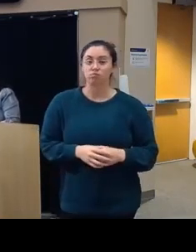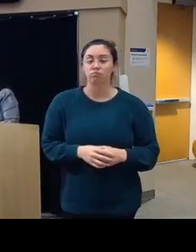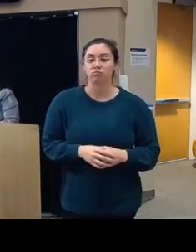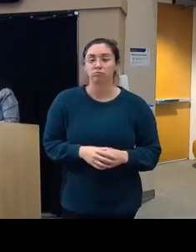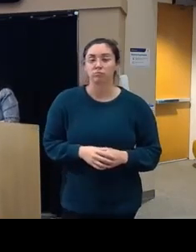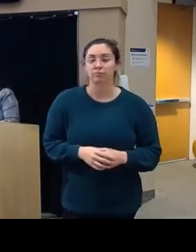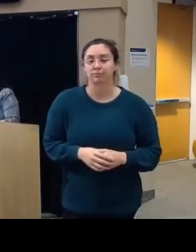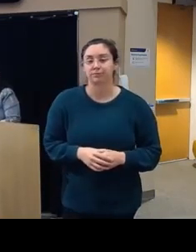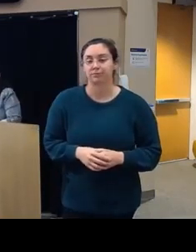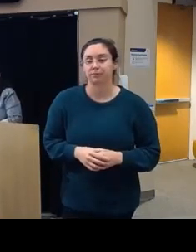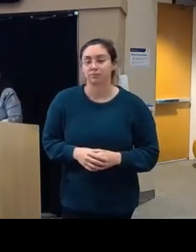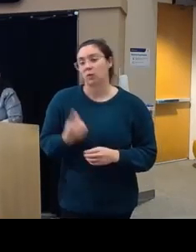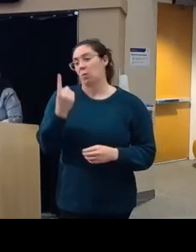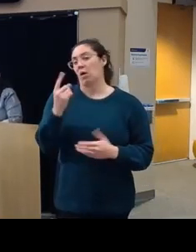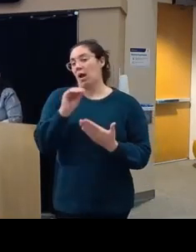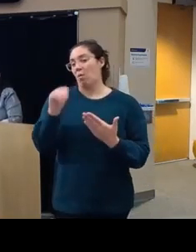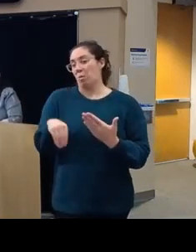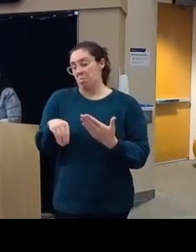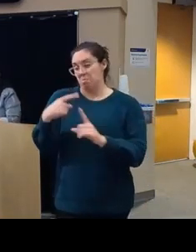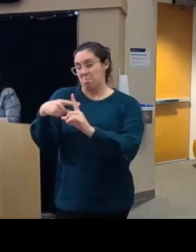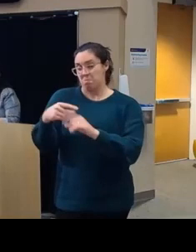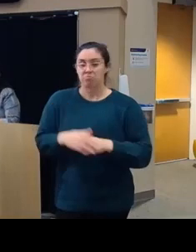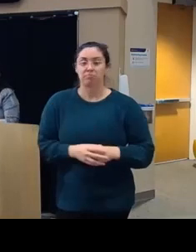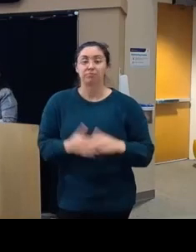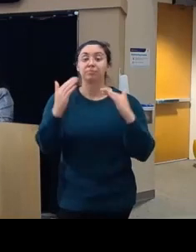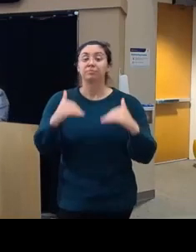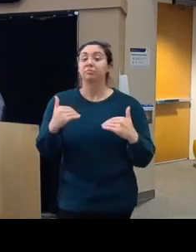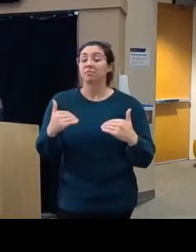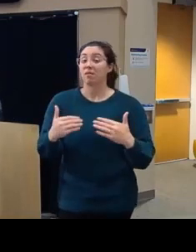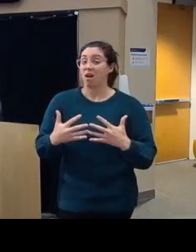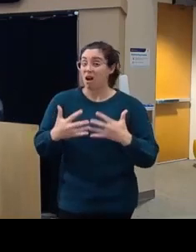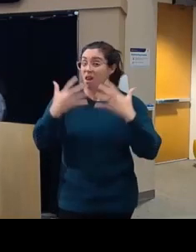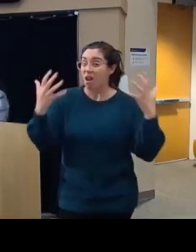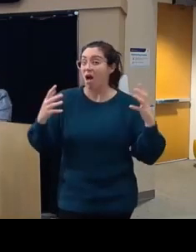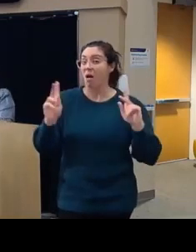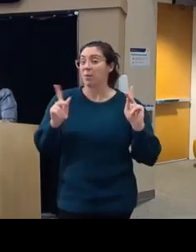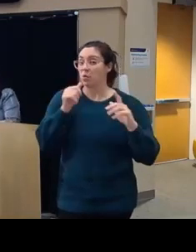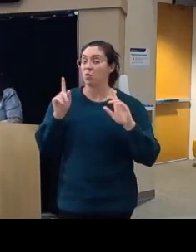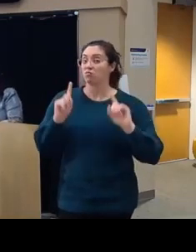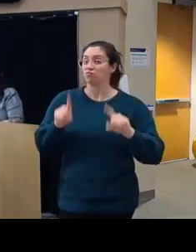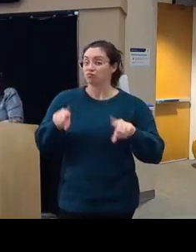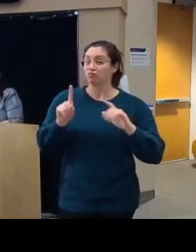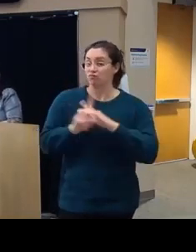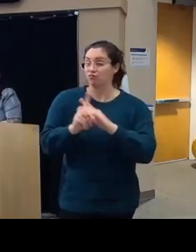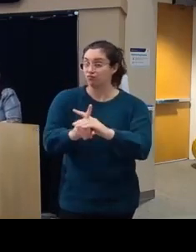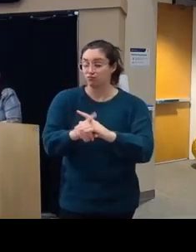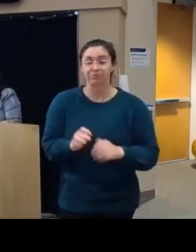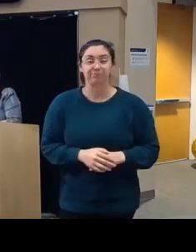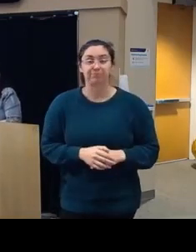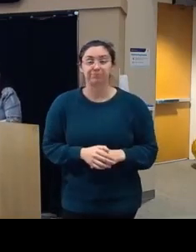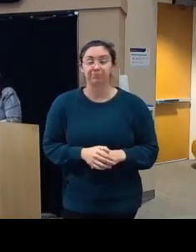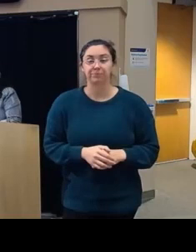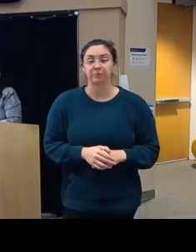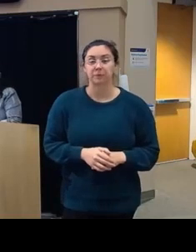that, one of those outcomes. We also had high attendance for the other implementation strategies. And then the